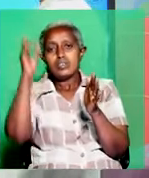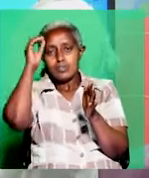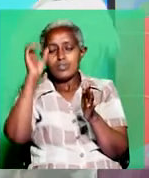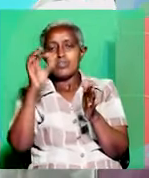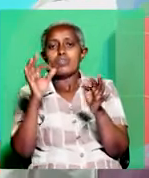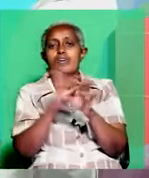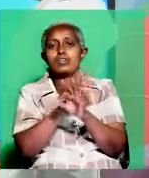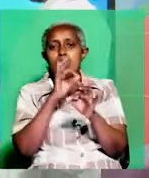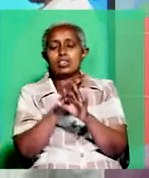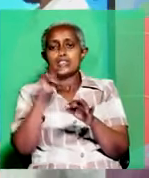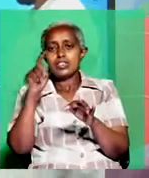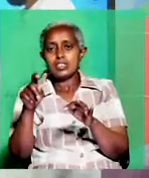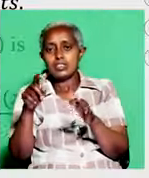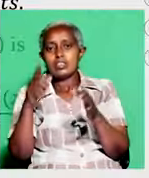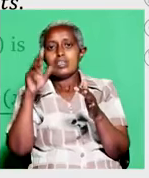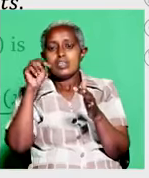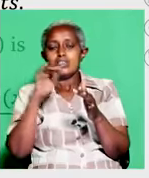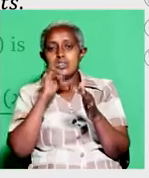it is defined as